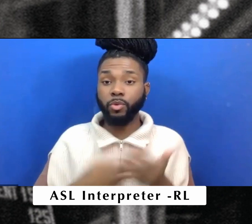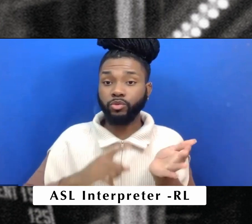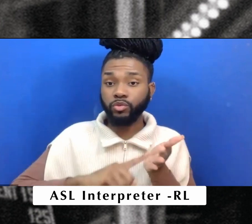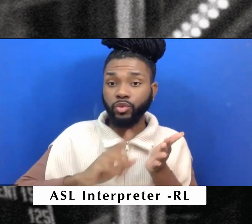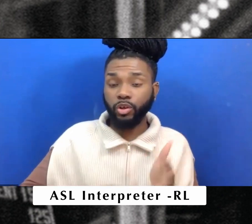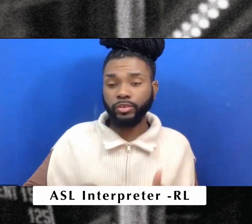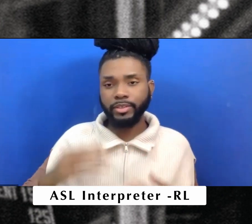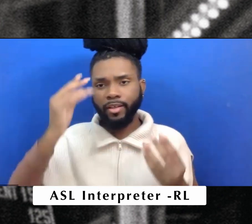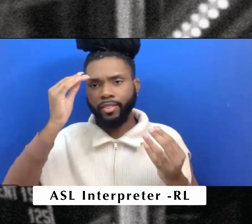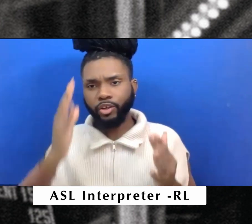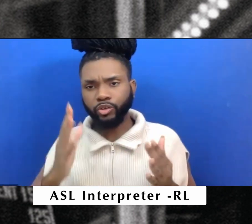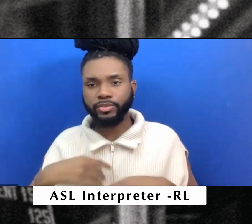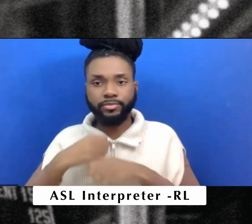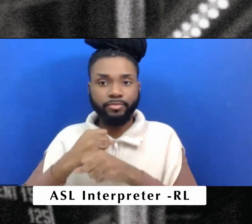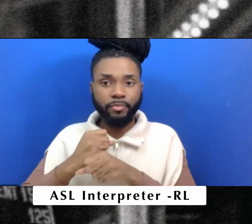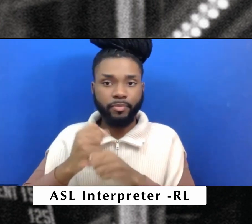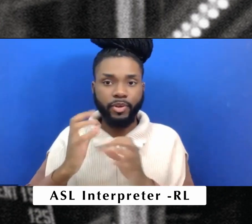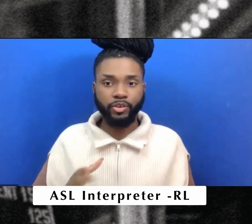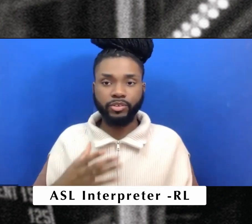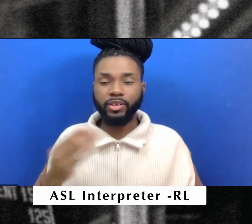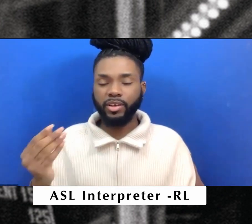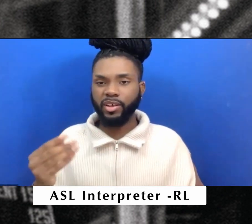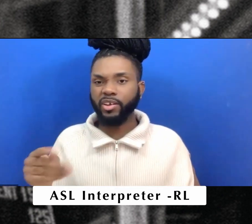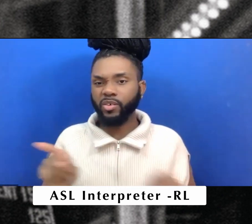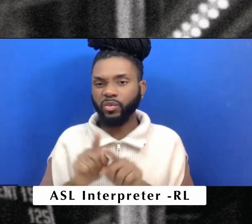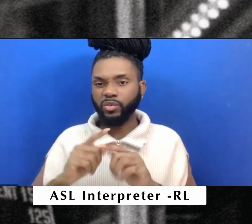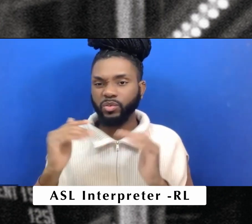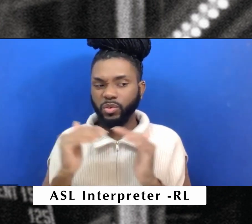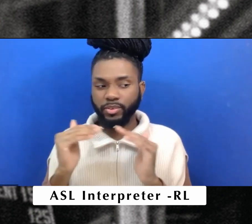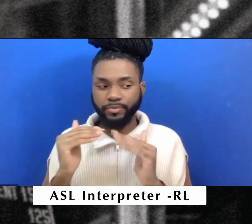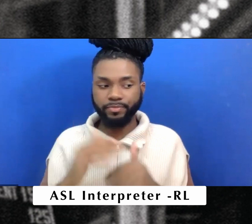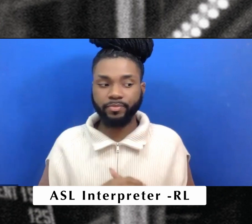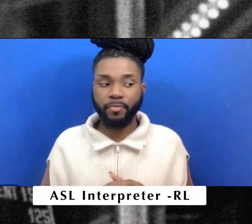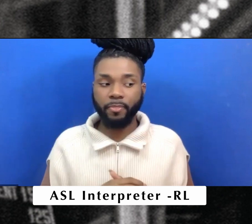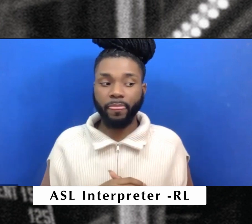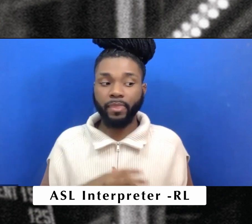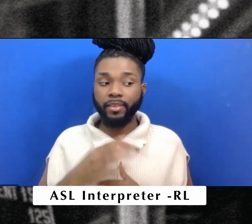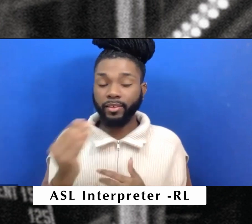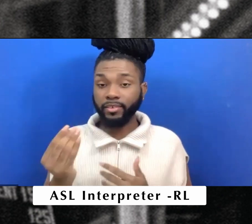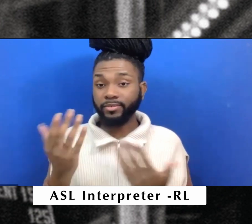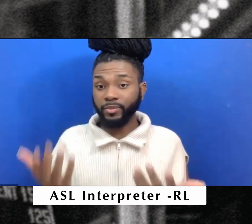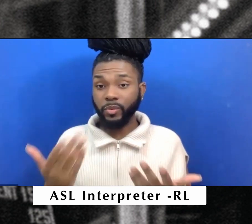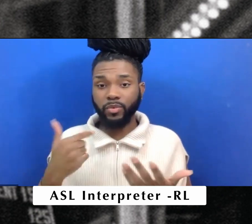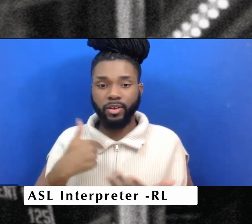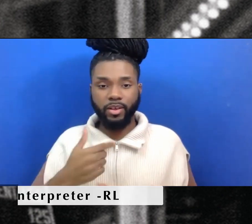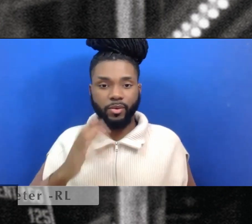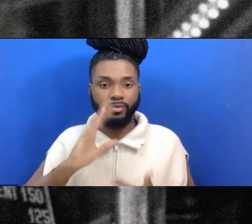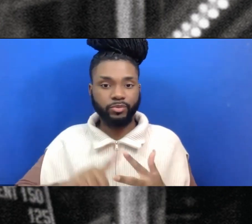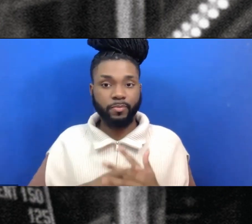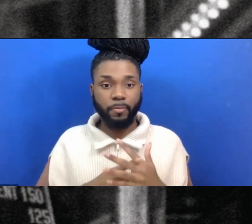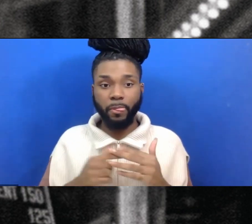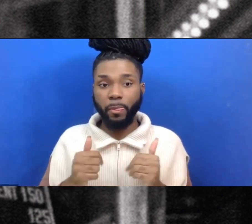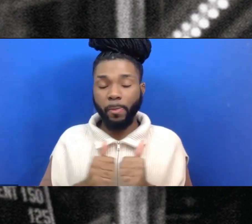thinkers, makers, and colleagues. And so I'm going to begin